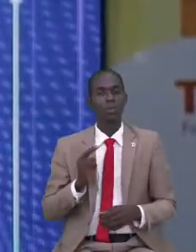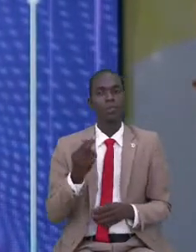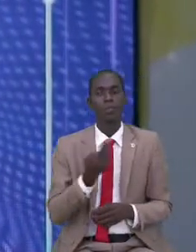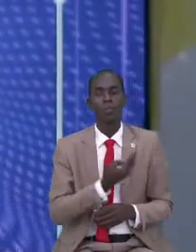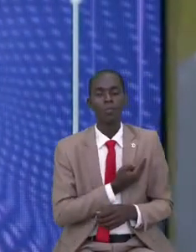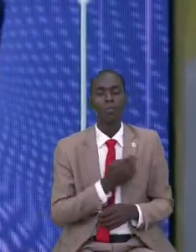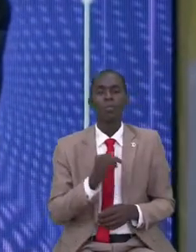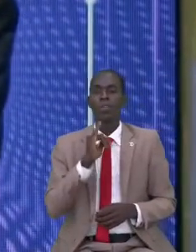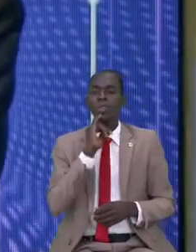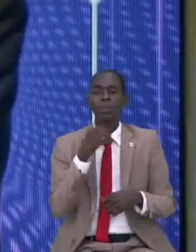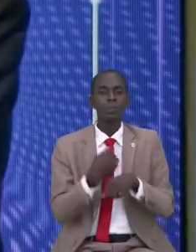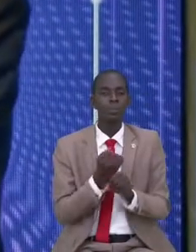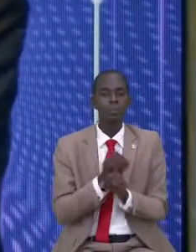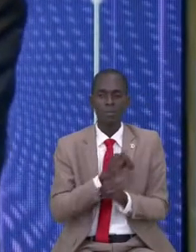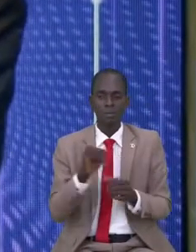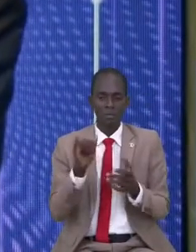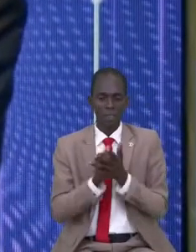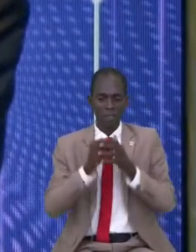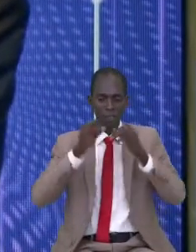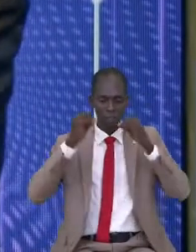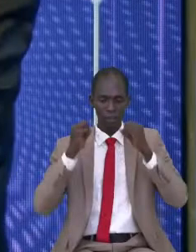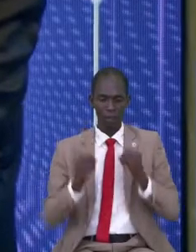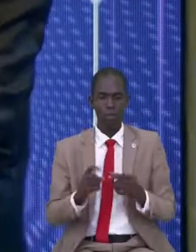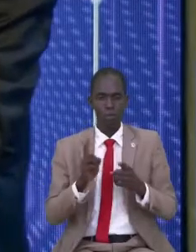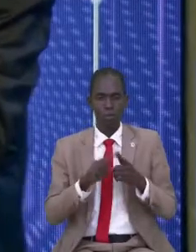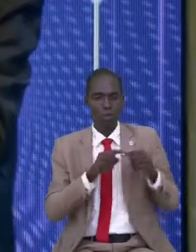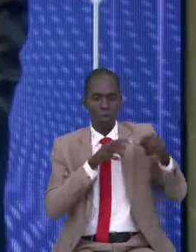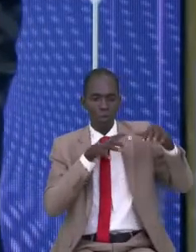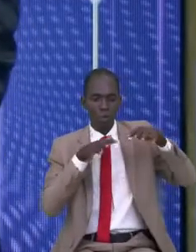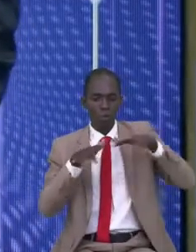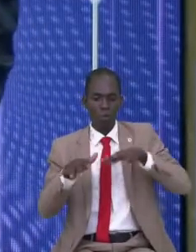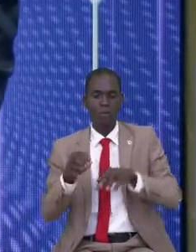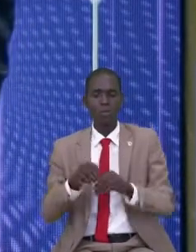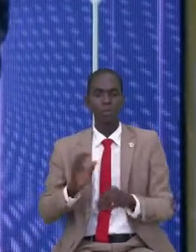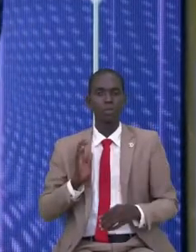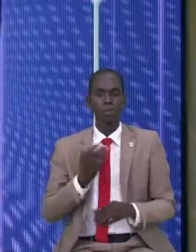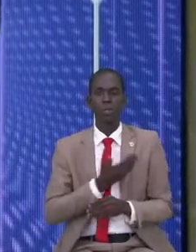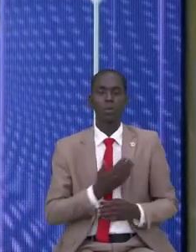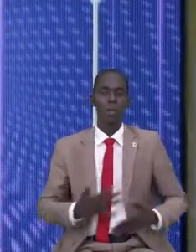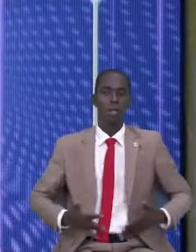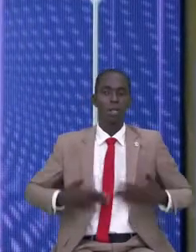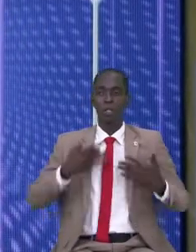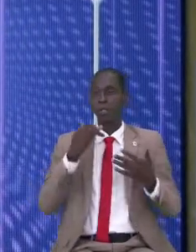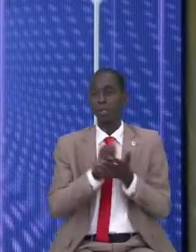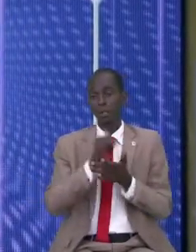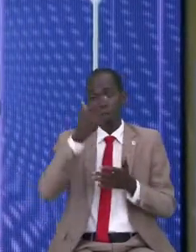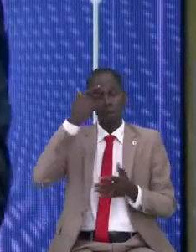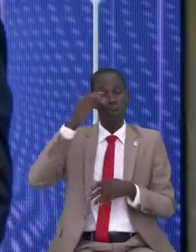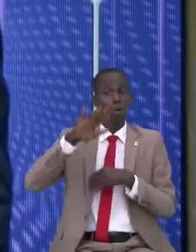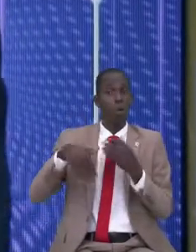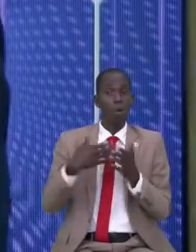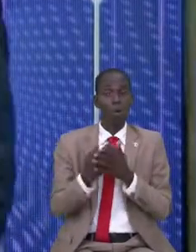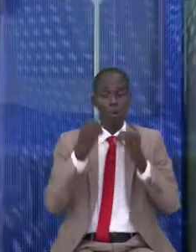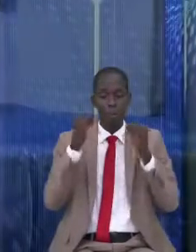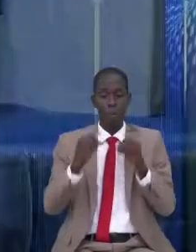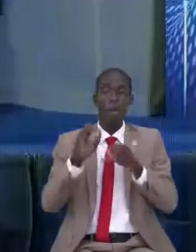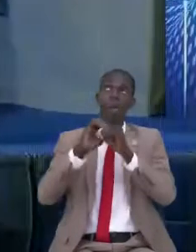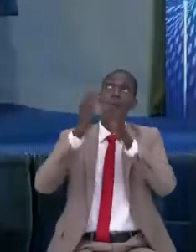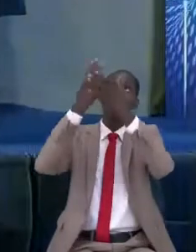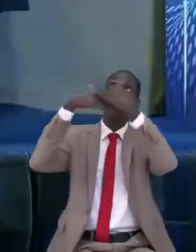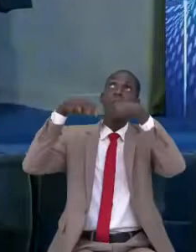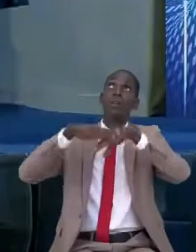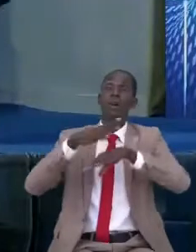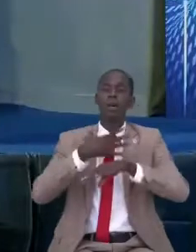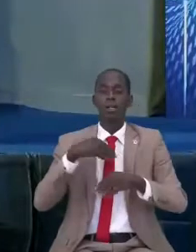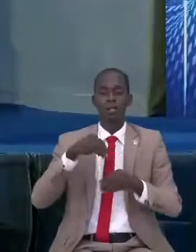he's making that power to flow into our lives. It says, because all power in heaven and on earth